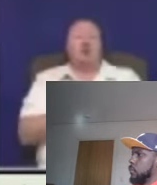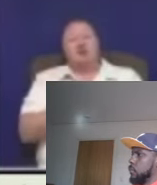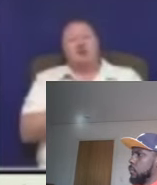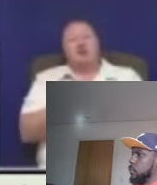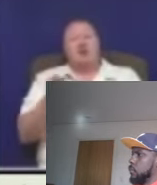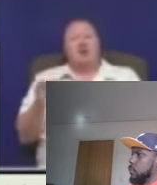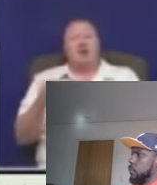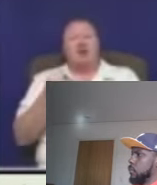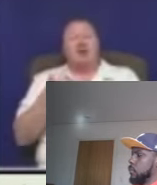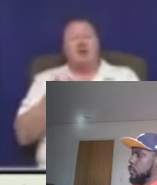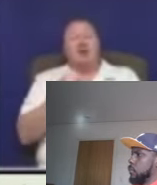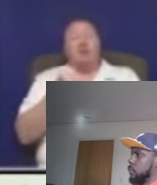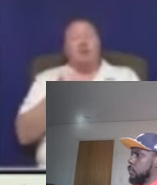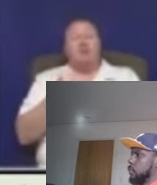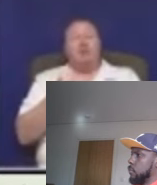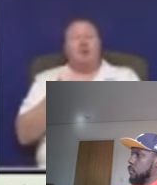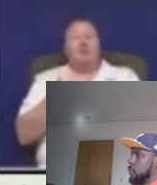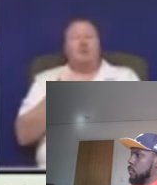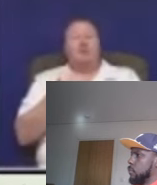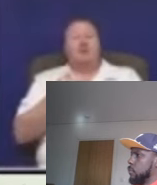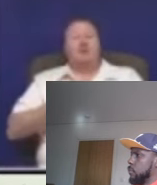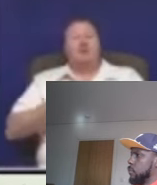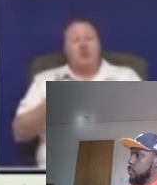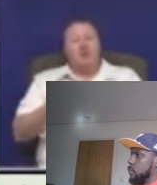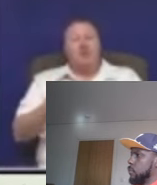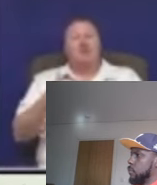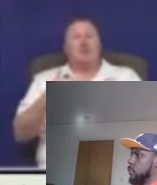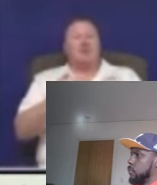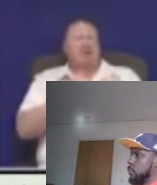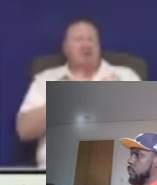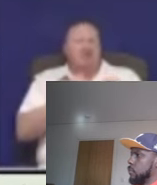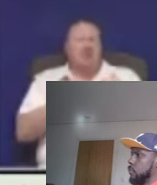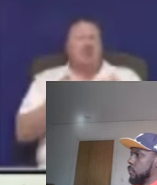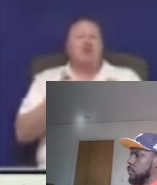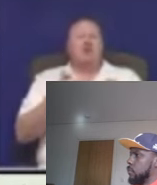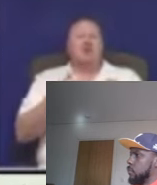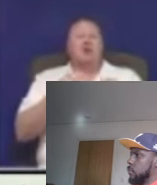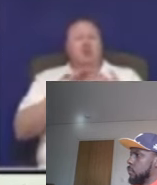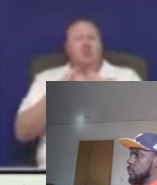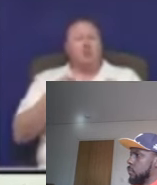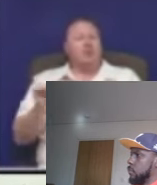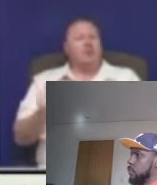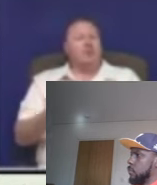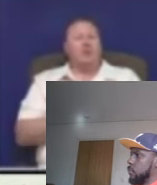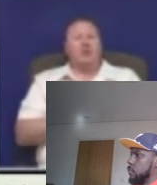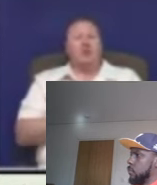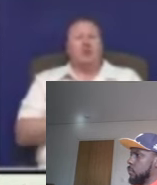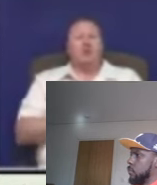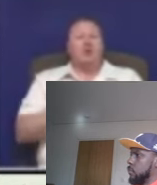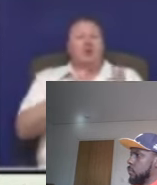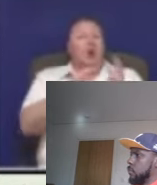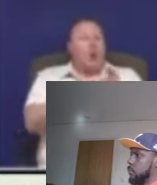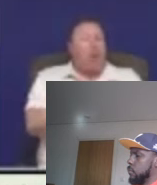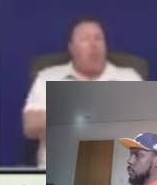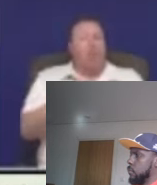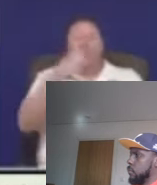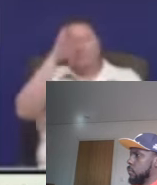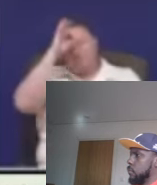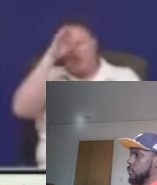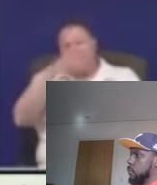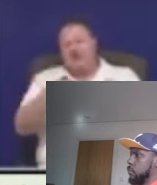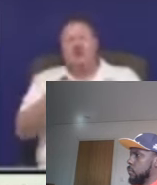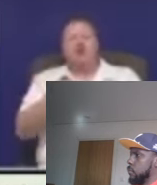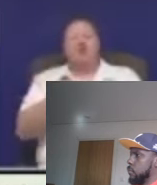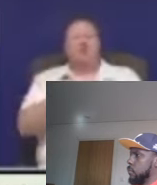impact essential services, public safety, and community well-being, from homes and police stations to correctional facilities and